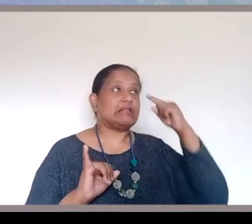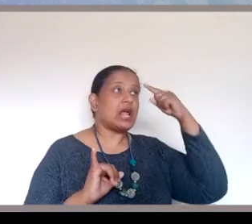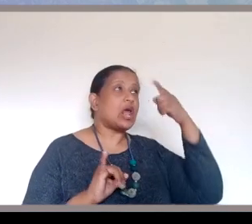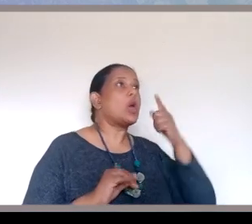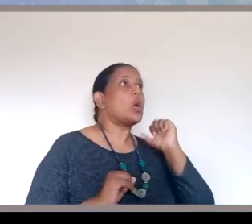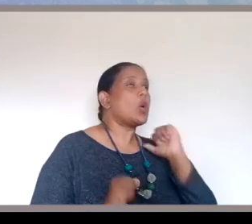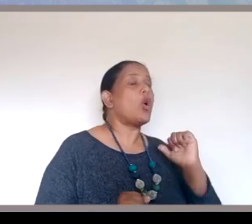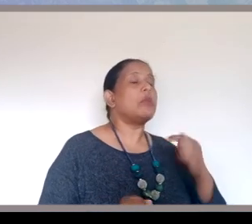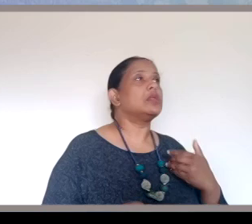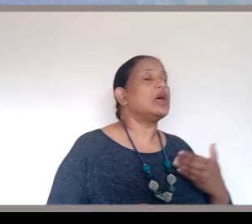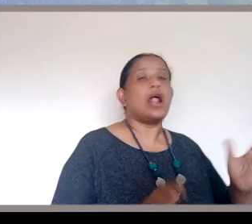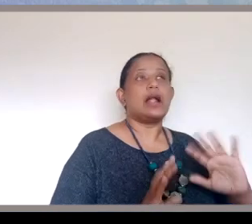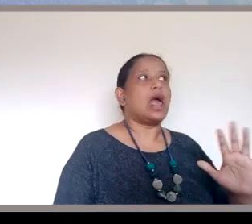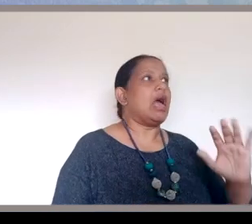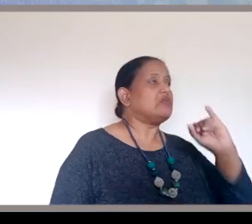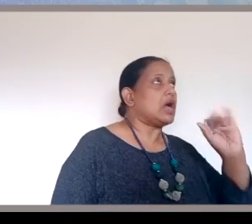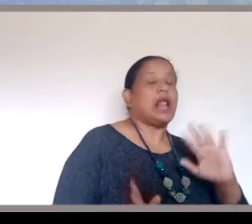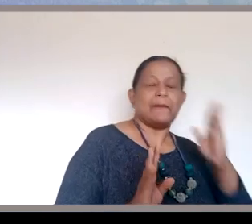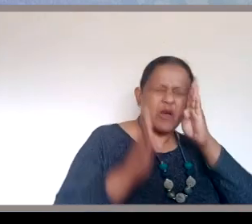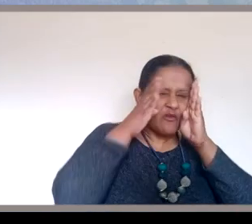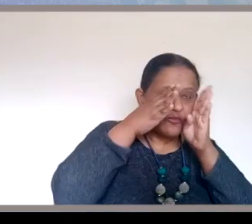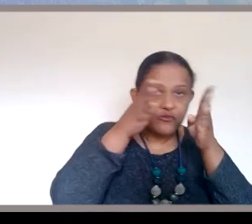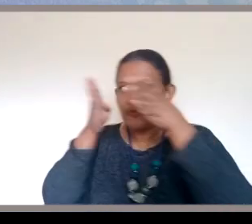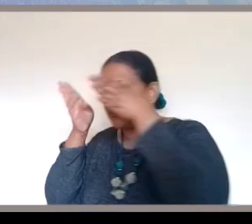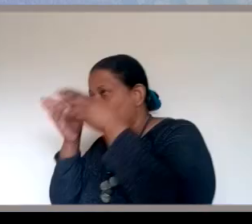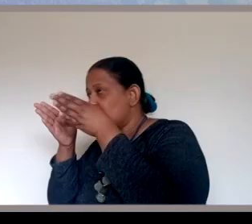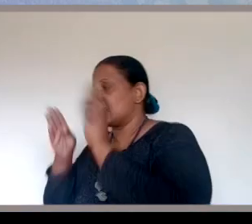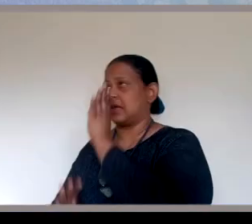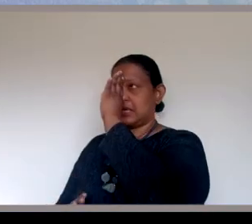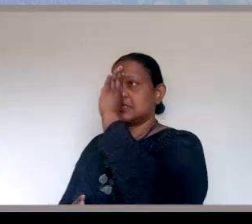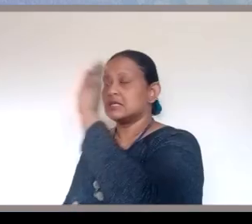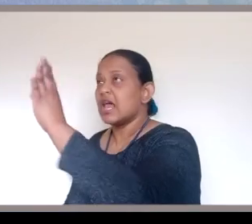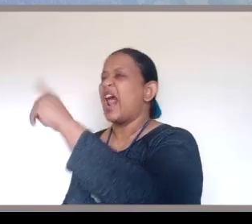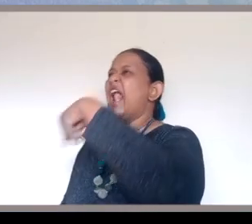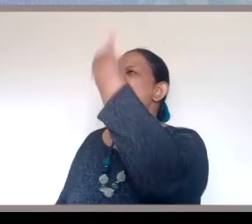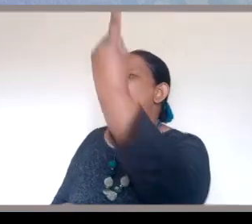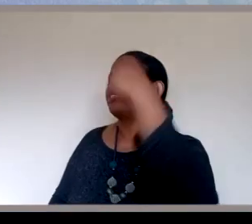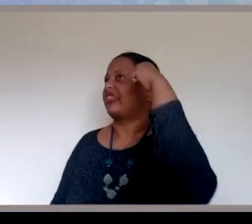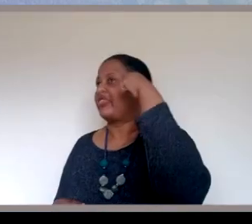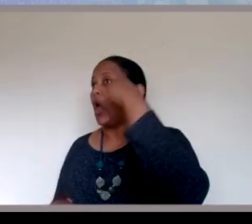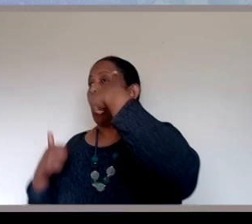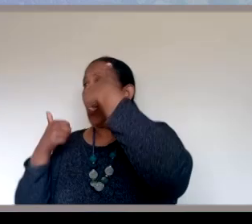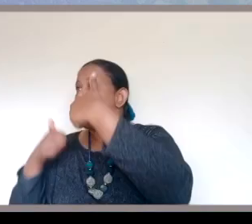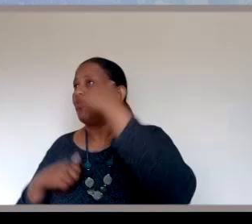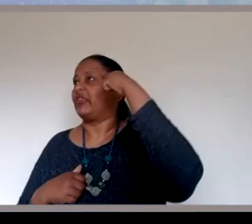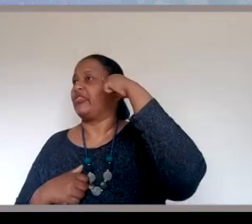to overcoming temptation is not to just try resisting it, but to